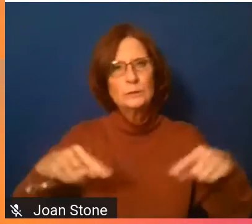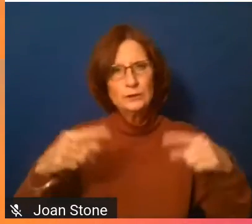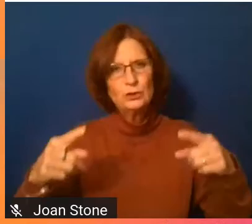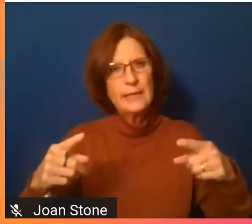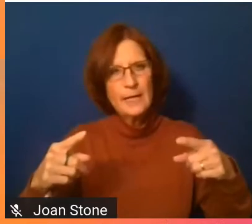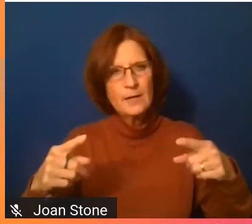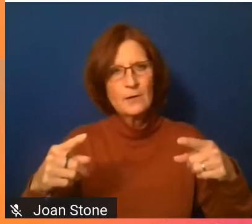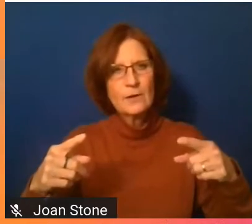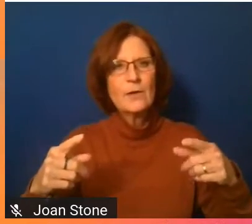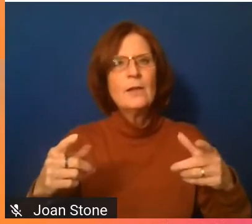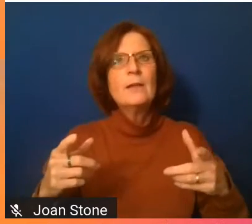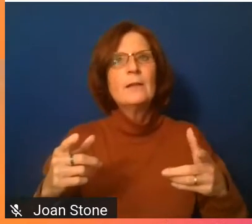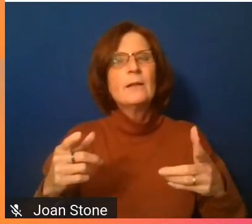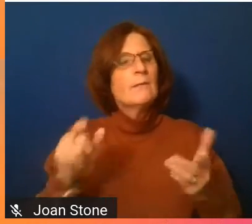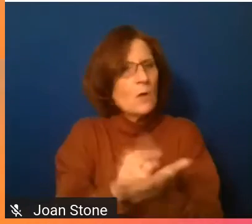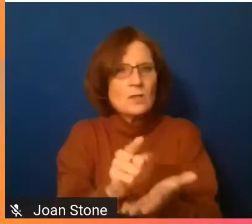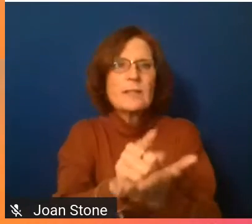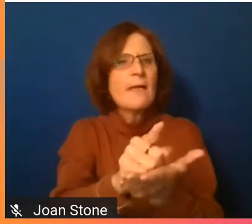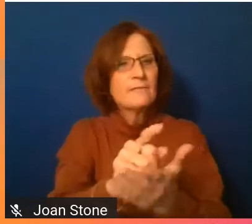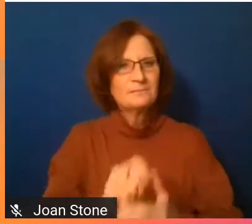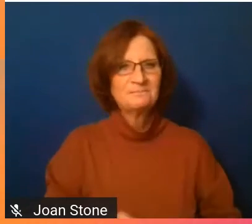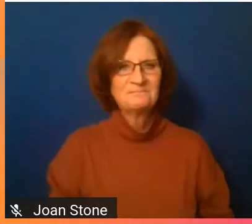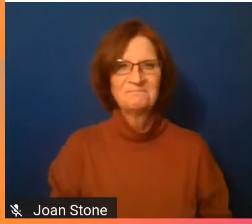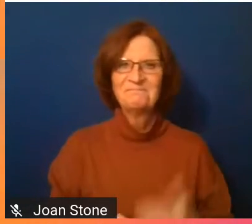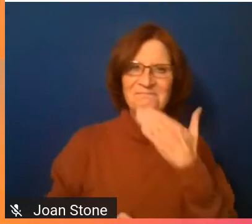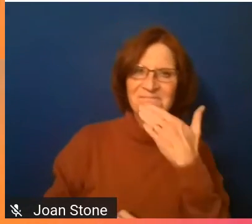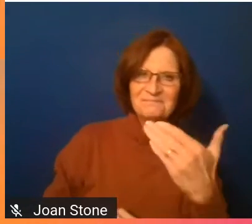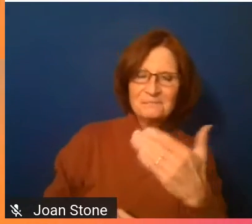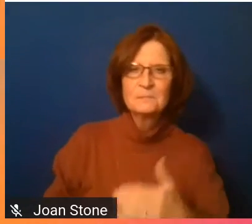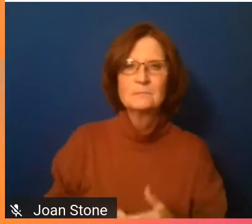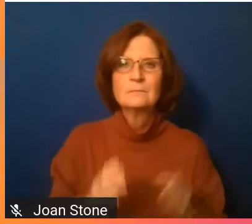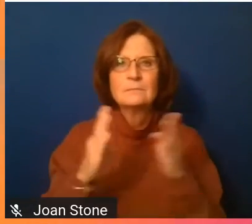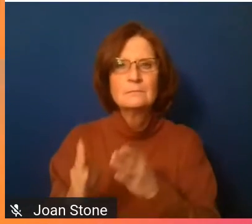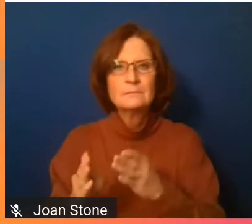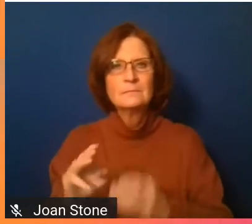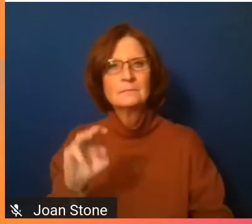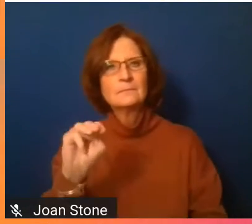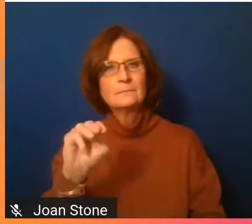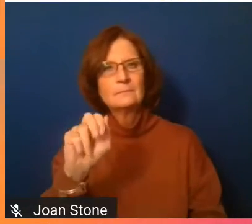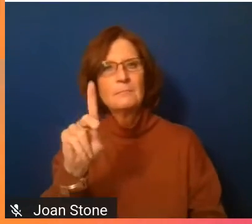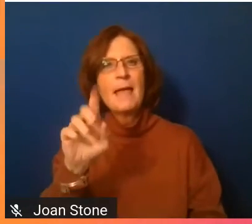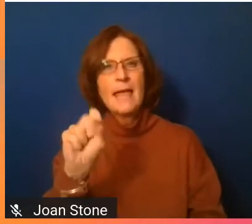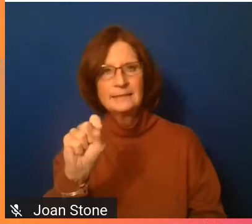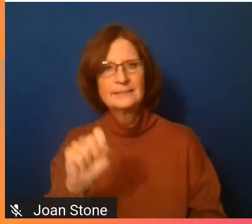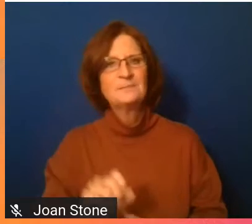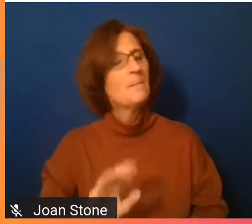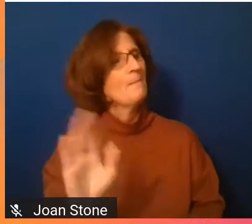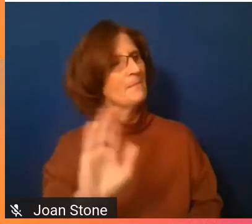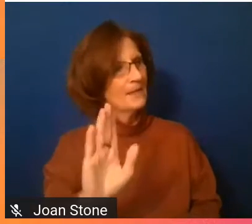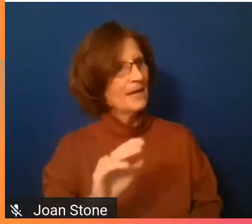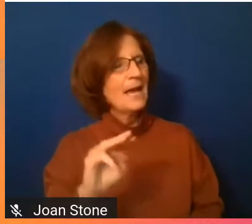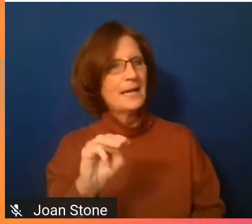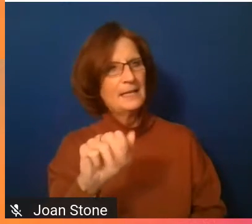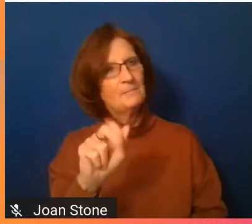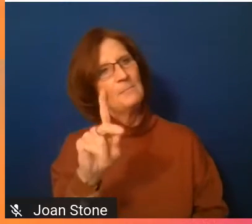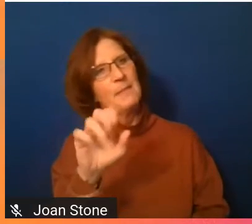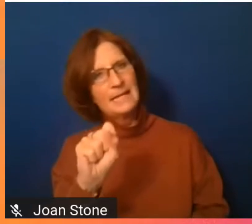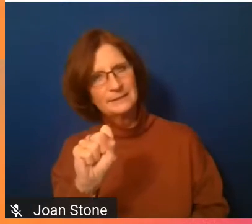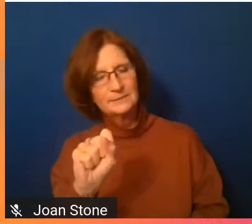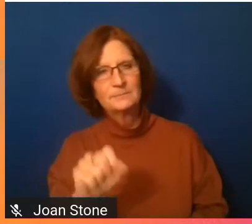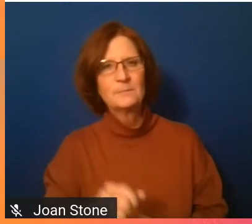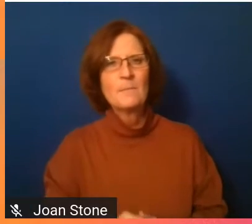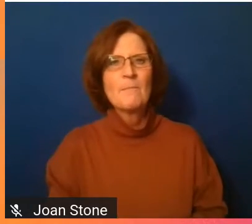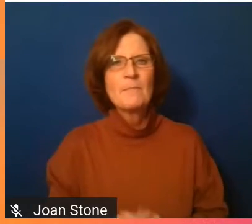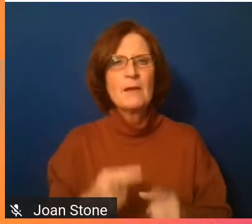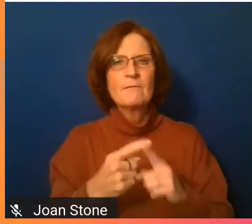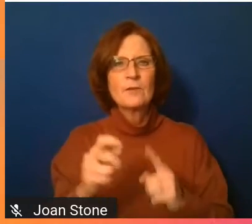after intimacy and love. Thank you. What about you, Mads? Hi, I'm Mads, and I'm from